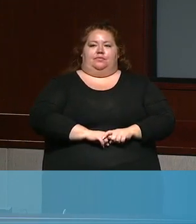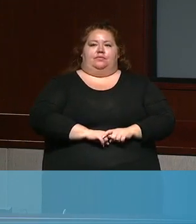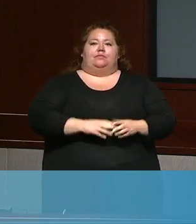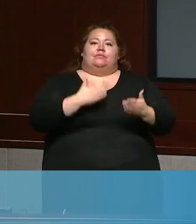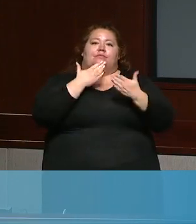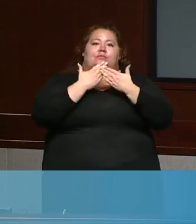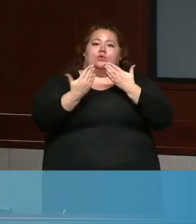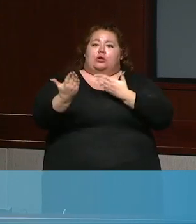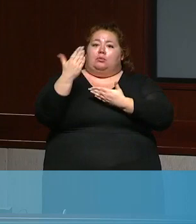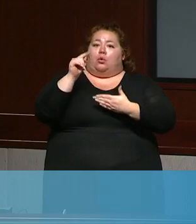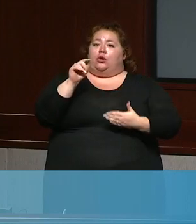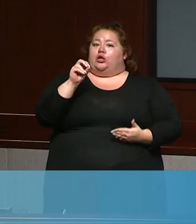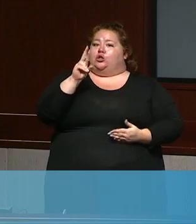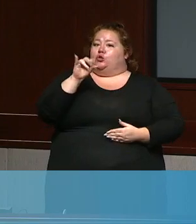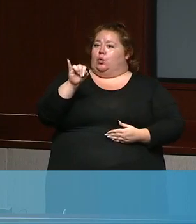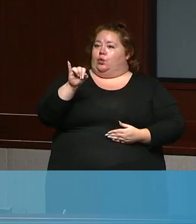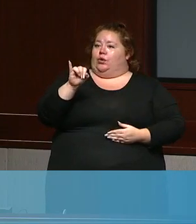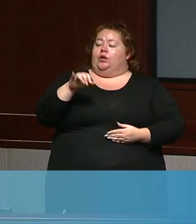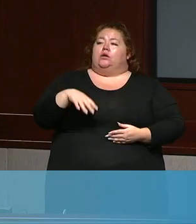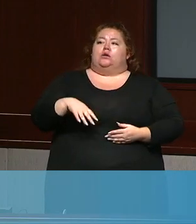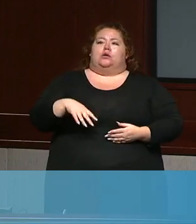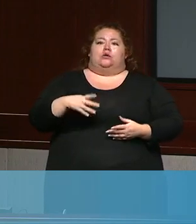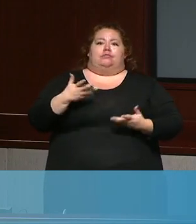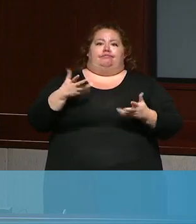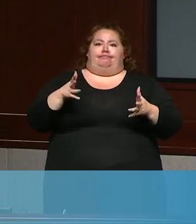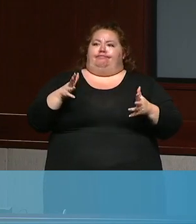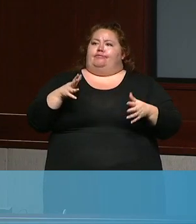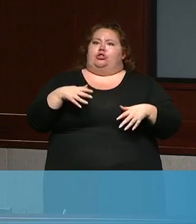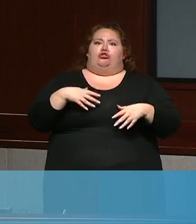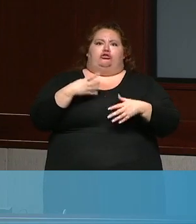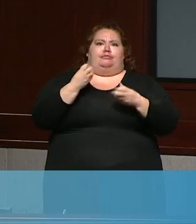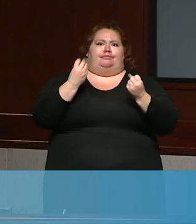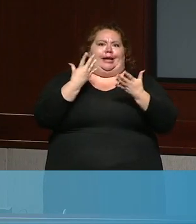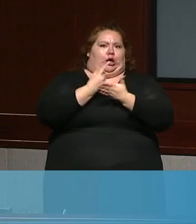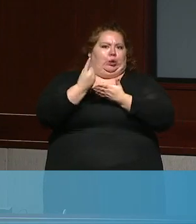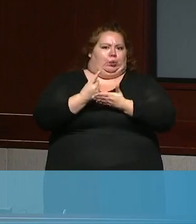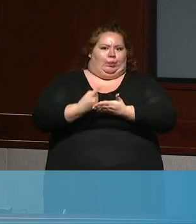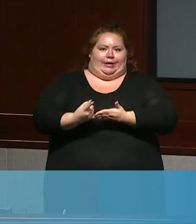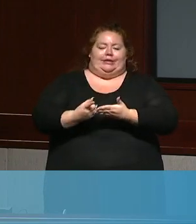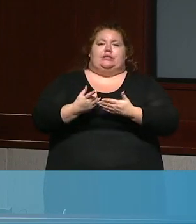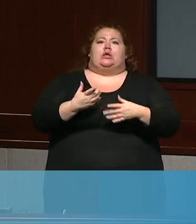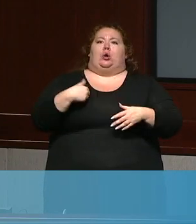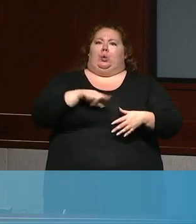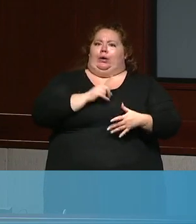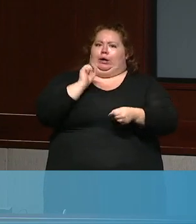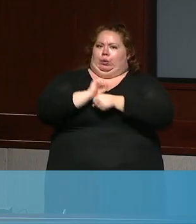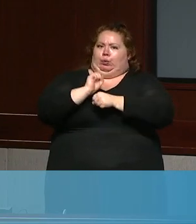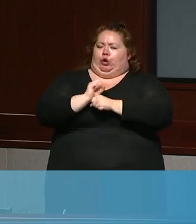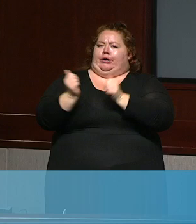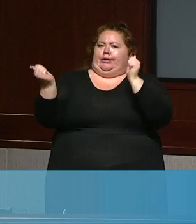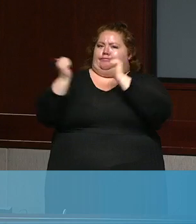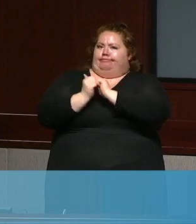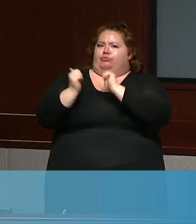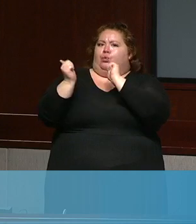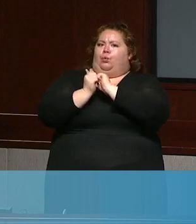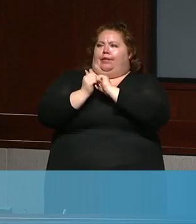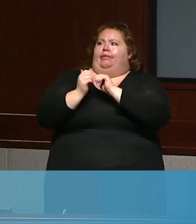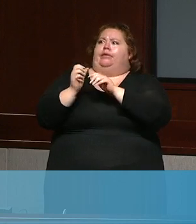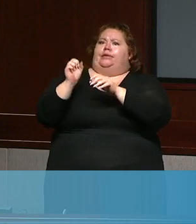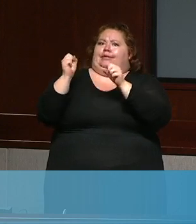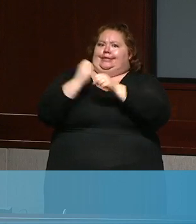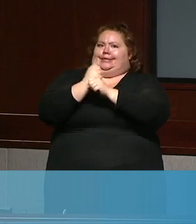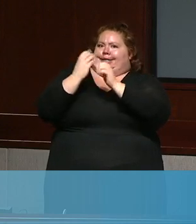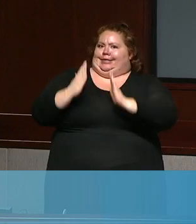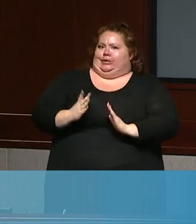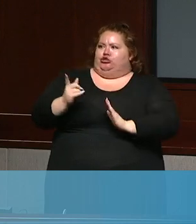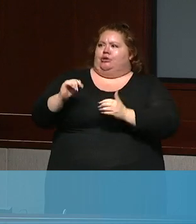Good morning, Tori. As we've been reporting for a number of weeks, we've been working very closely with the statistician to determine how we could safely